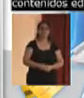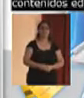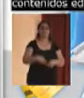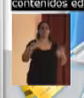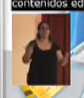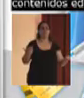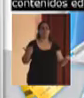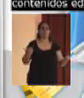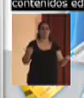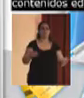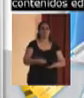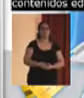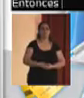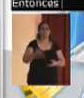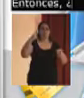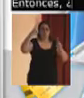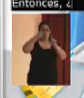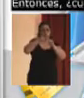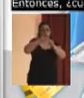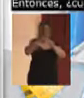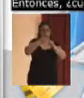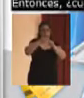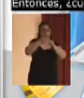educational contents.